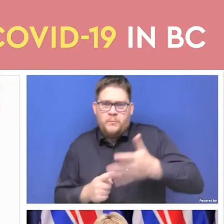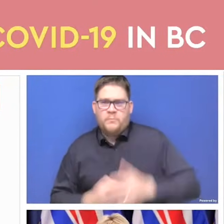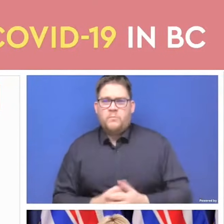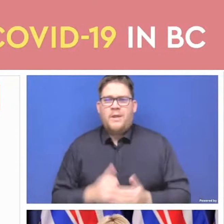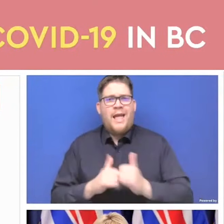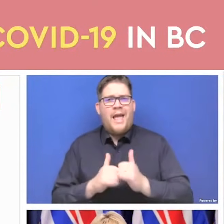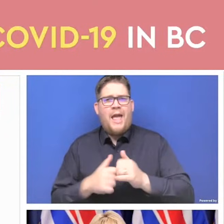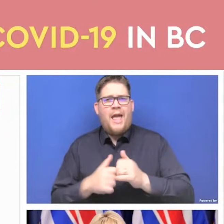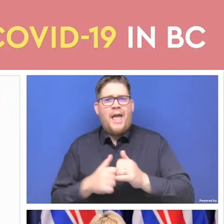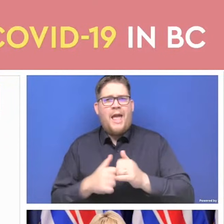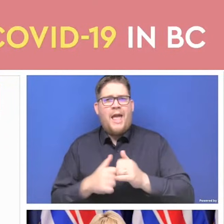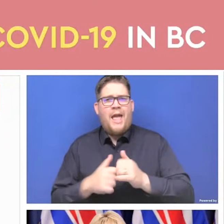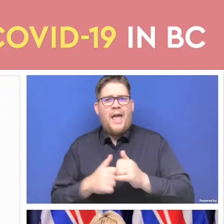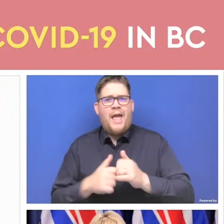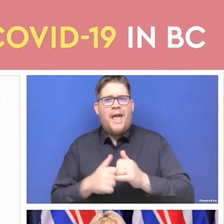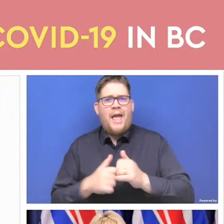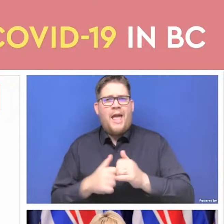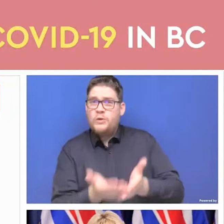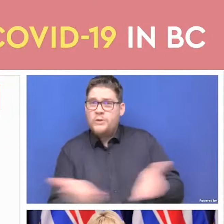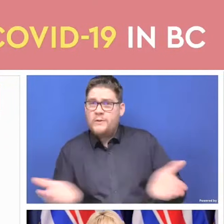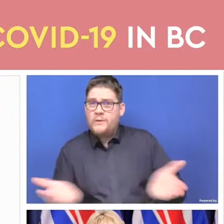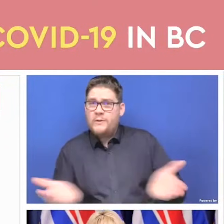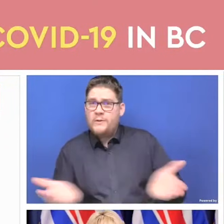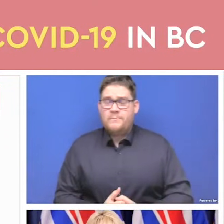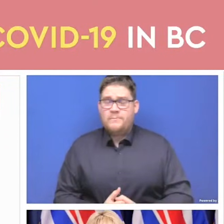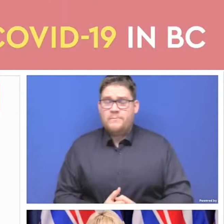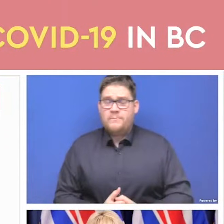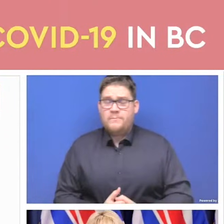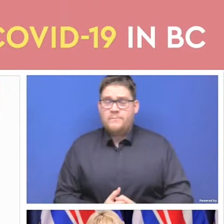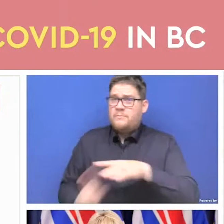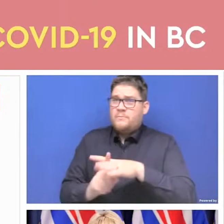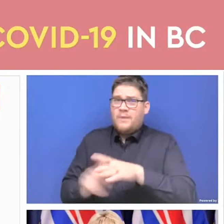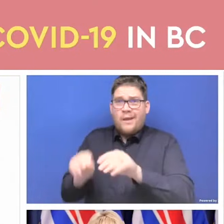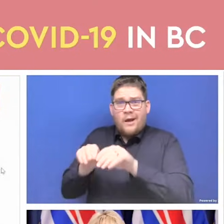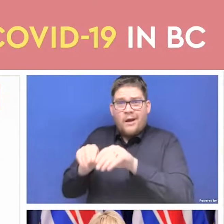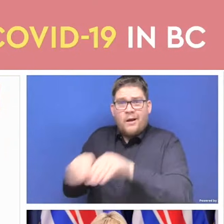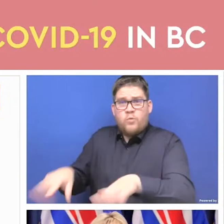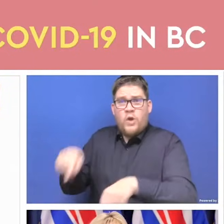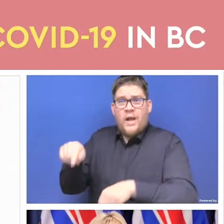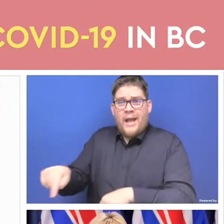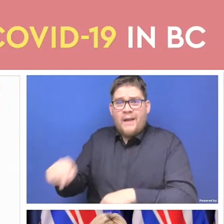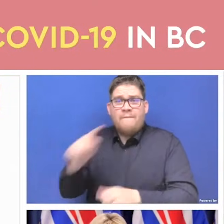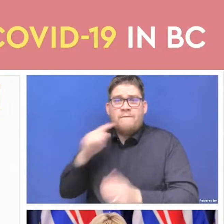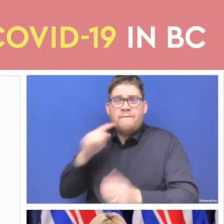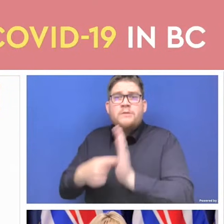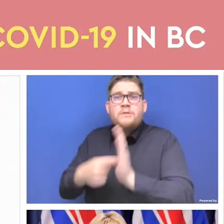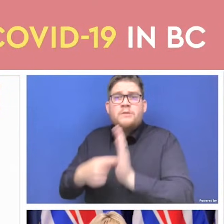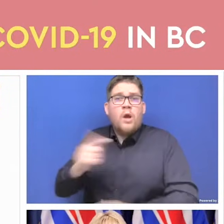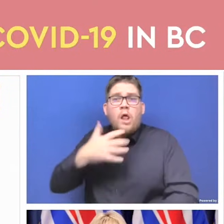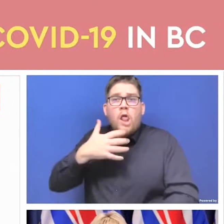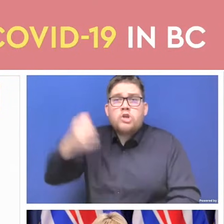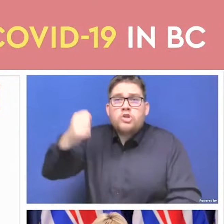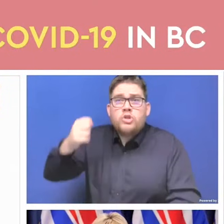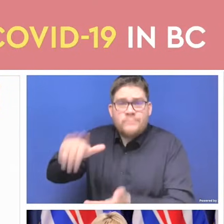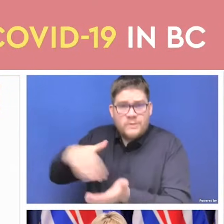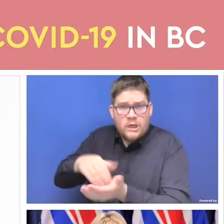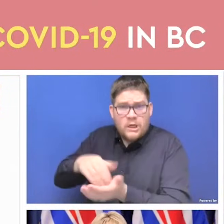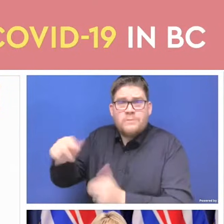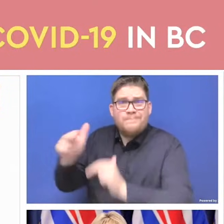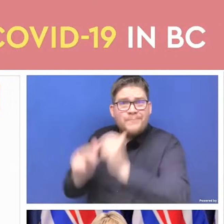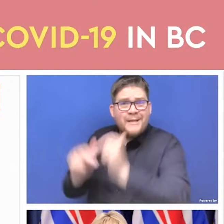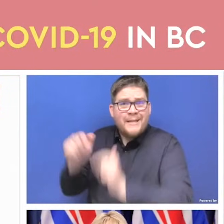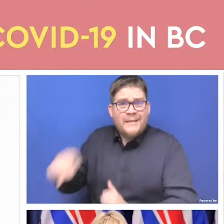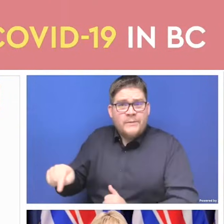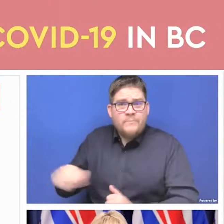communities, and we see it in long-term care homes, we see it in some First Nations communities, that we need to do 2 things. We need to make sure that